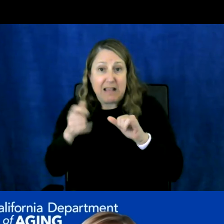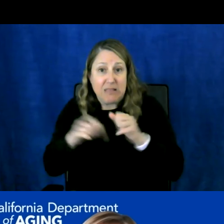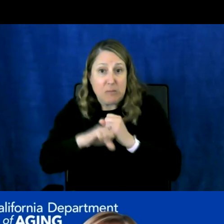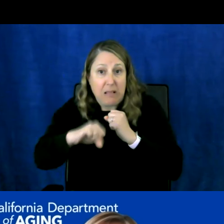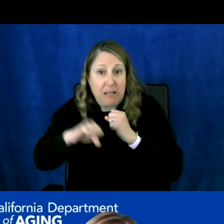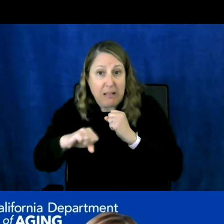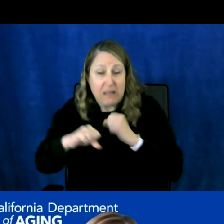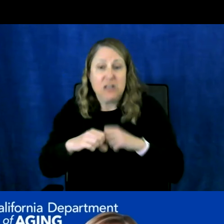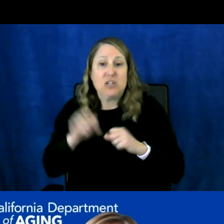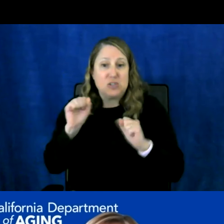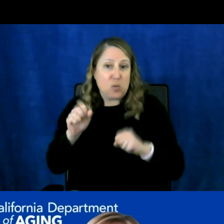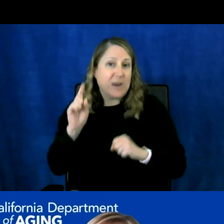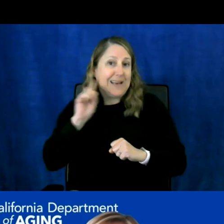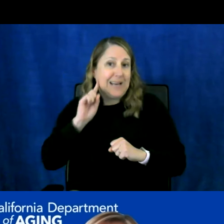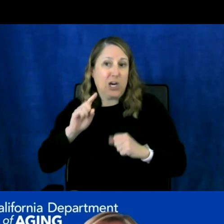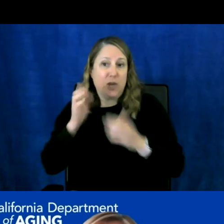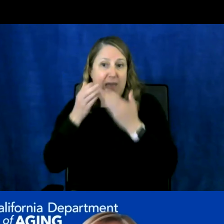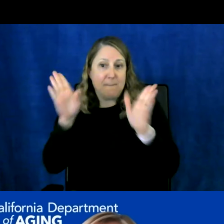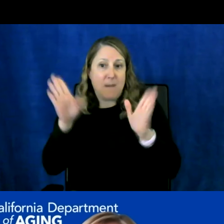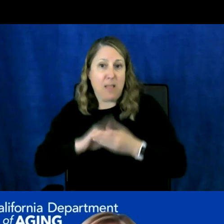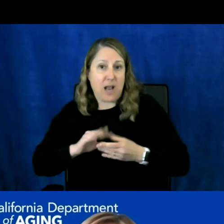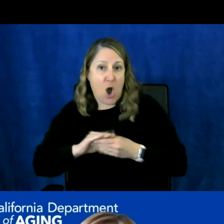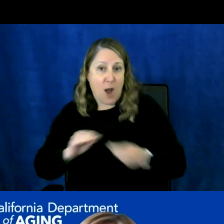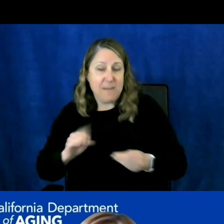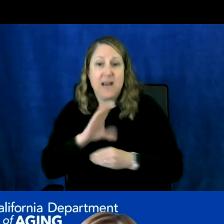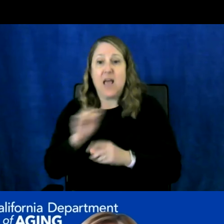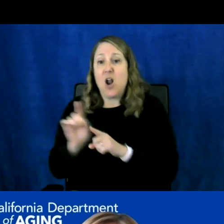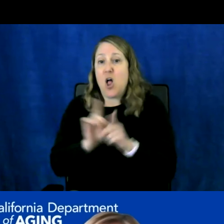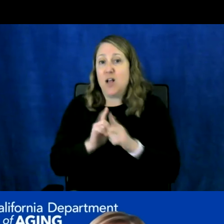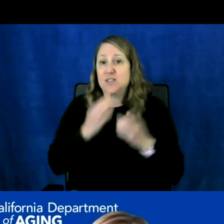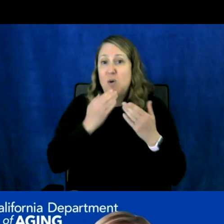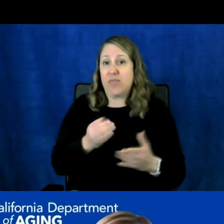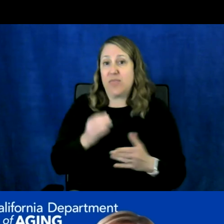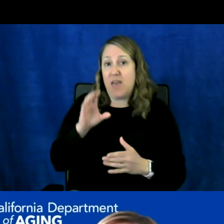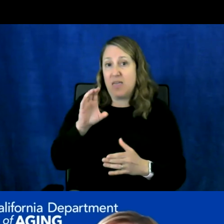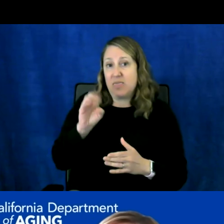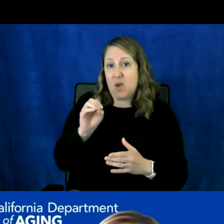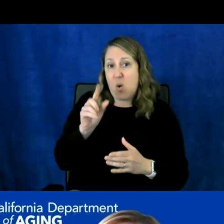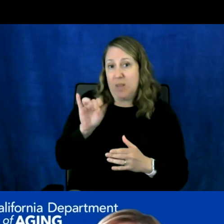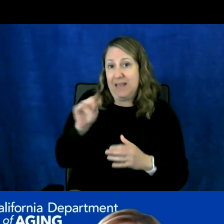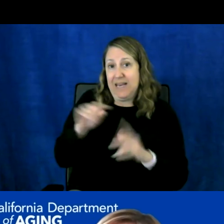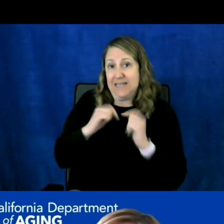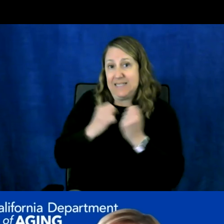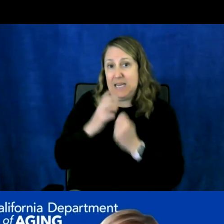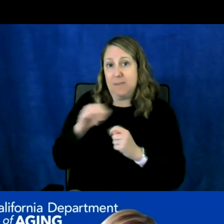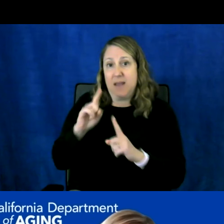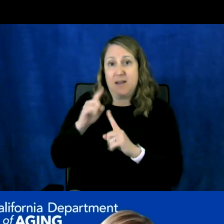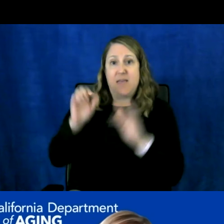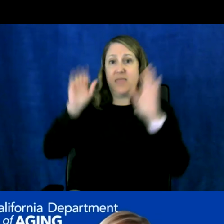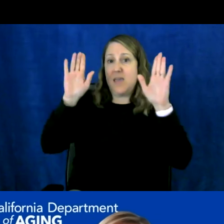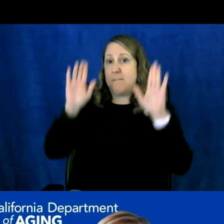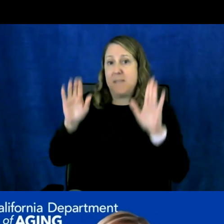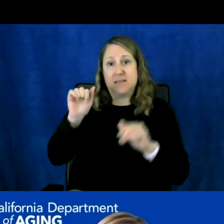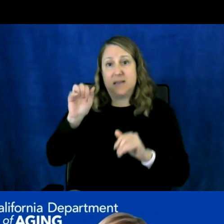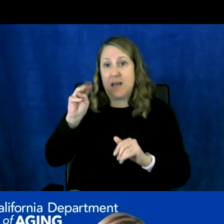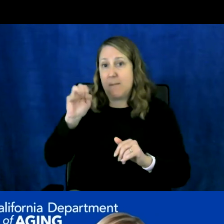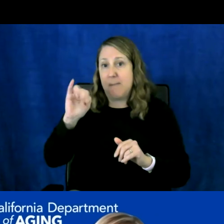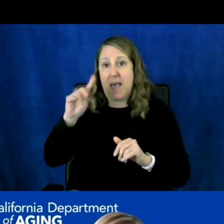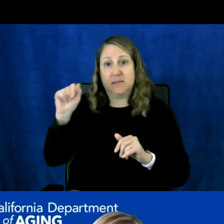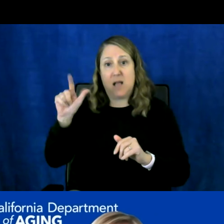could hear public comment. And again, to thank the Kalina team and especially the incredible Amanda Lawrence, who you've all been working